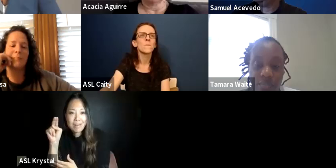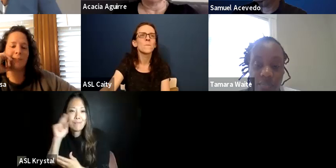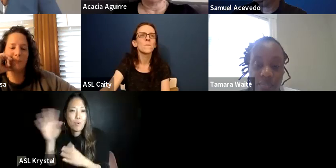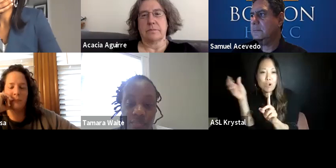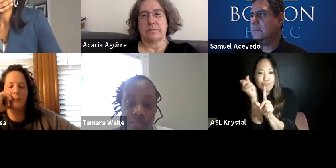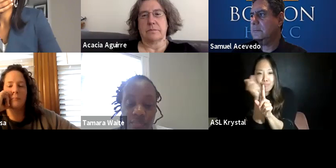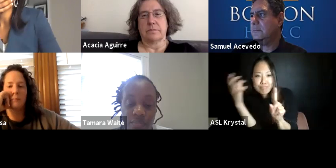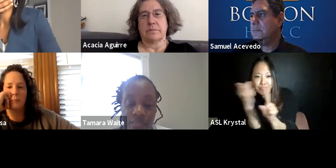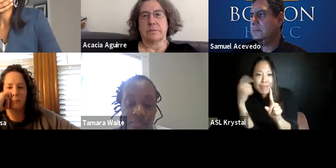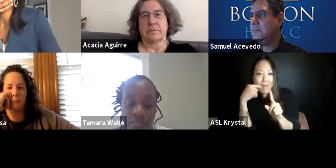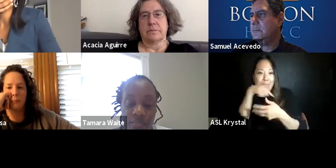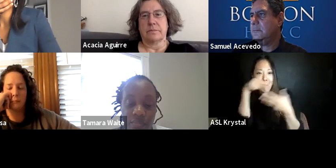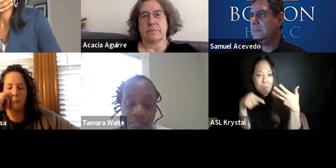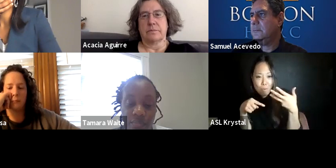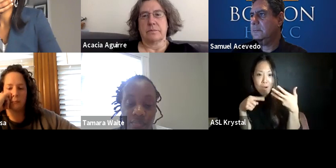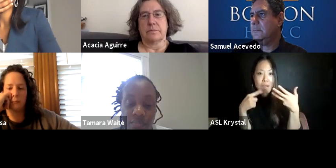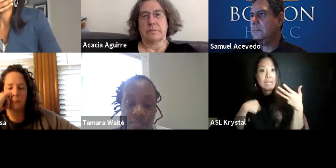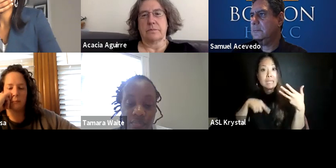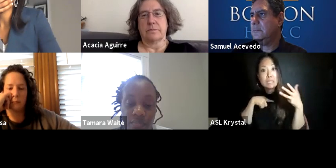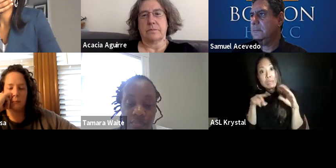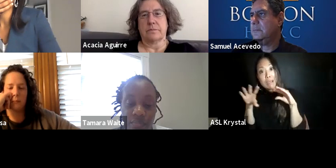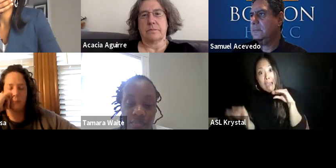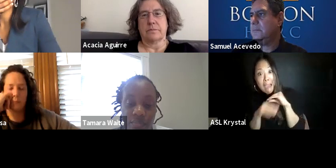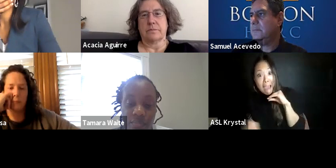adding things and we'll never get to our deadline.